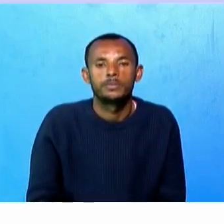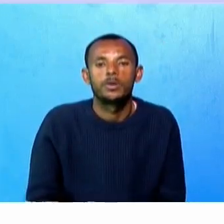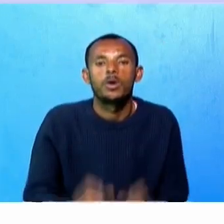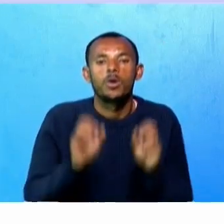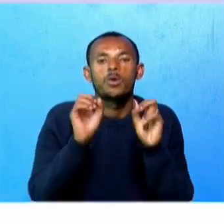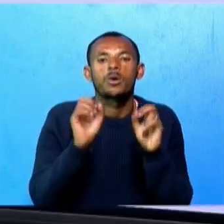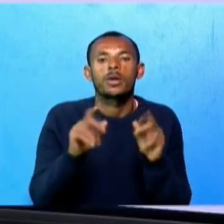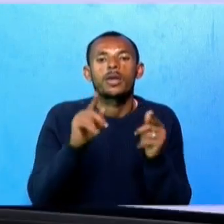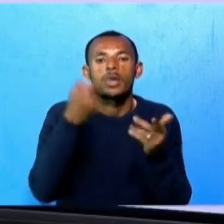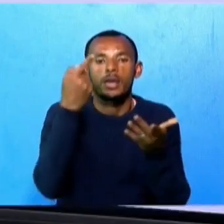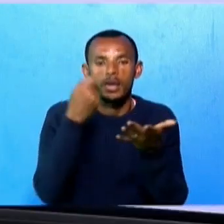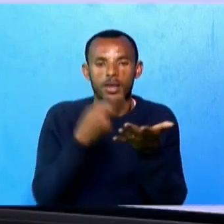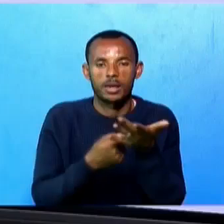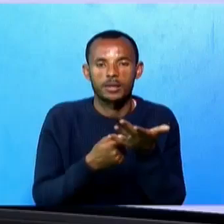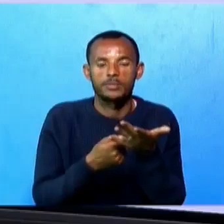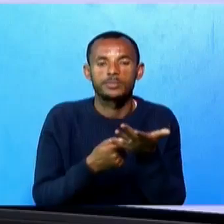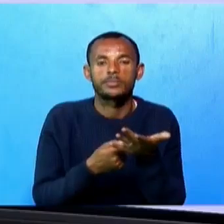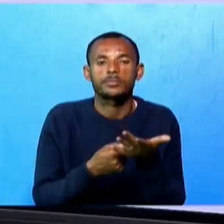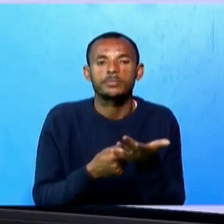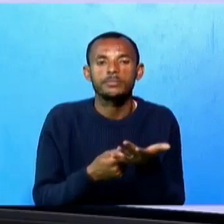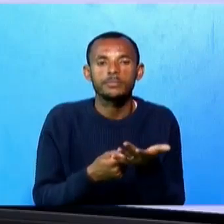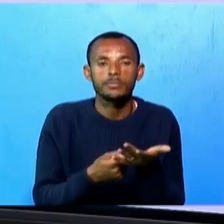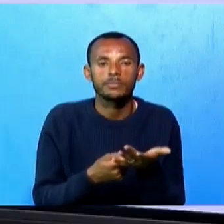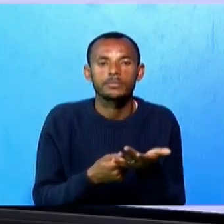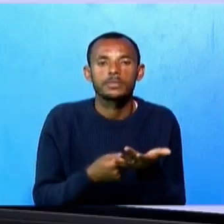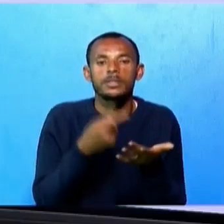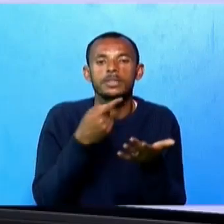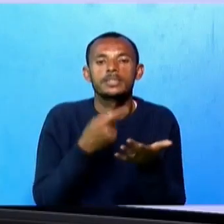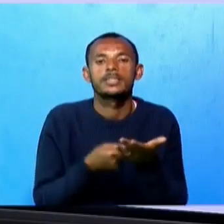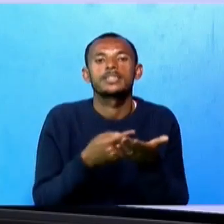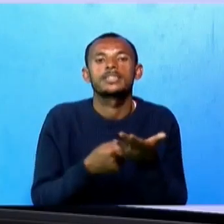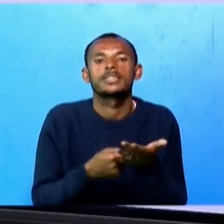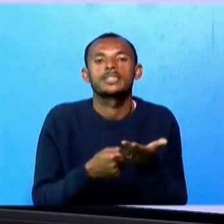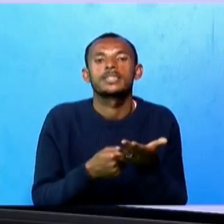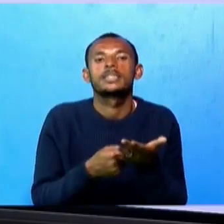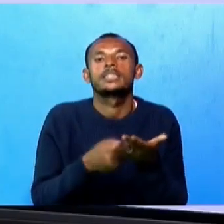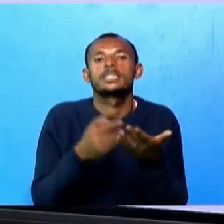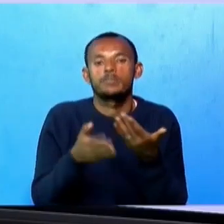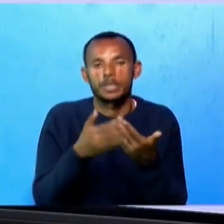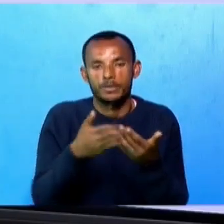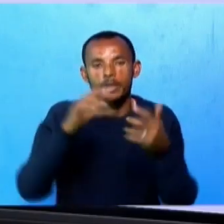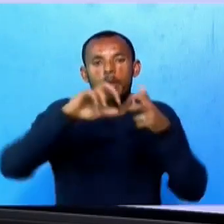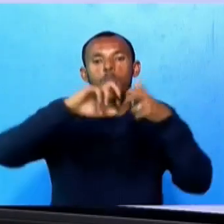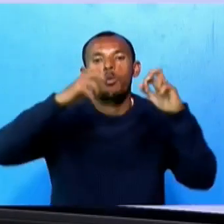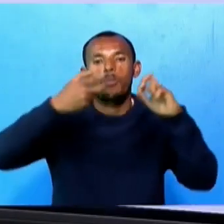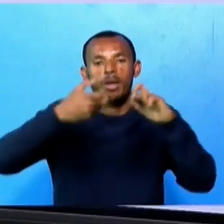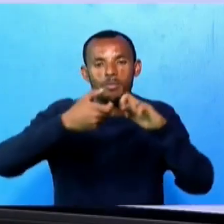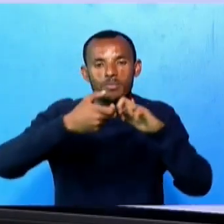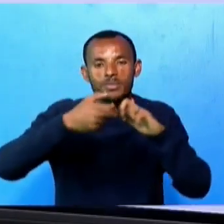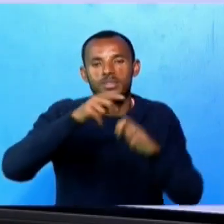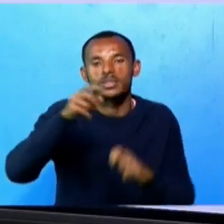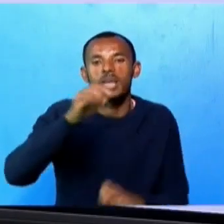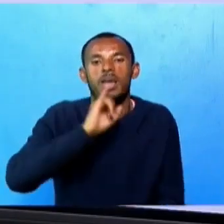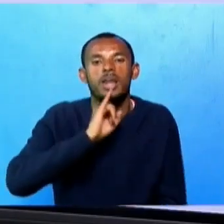Okay, here in this specific problem, there